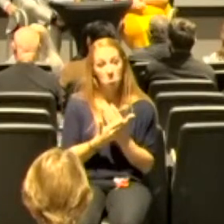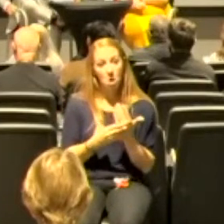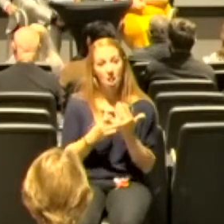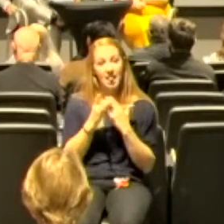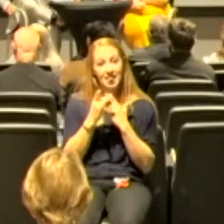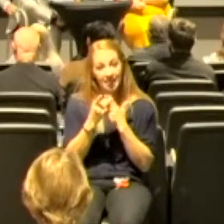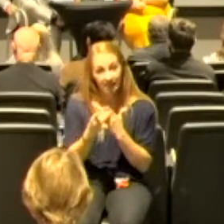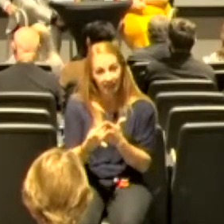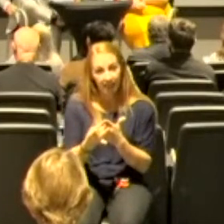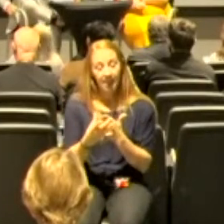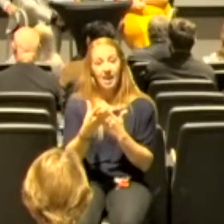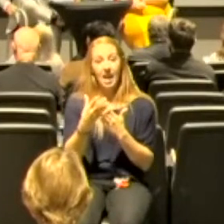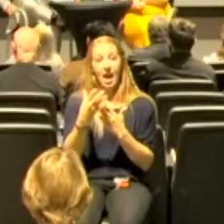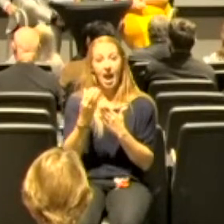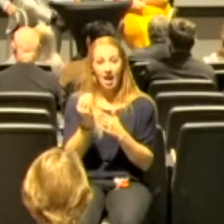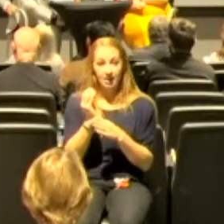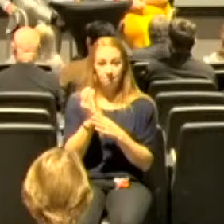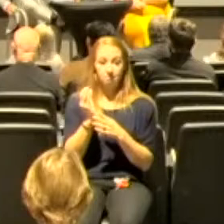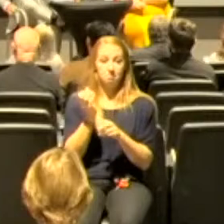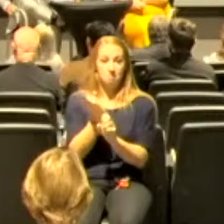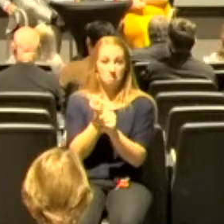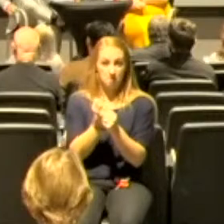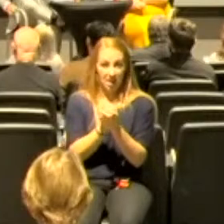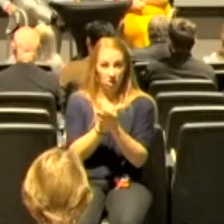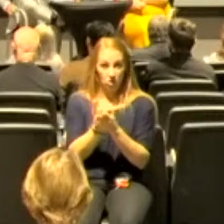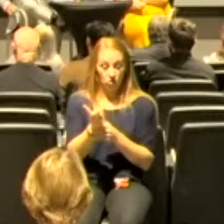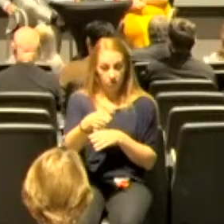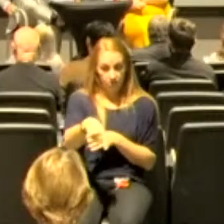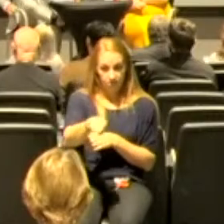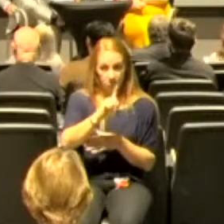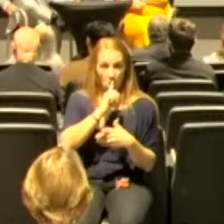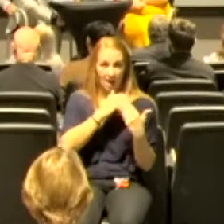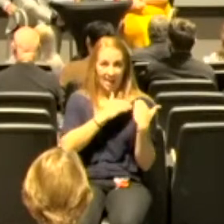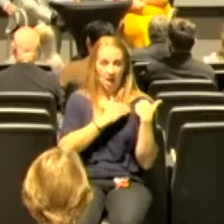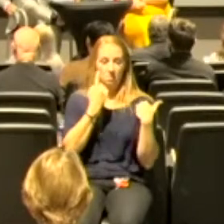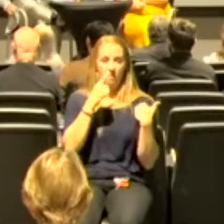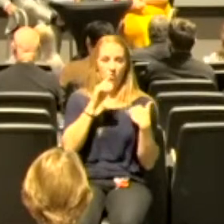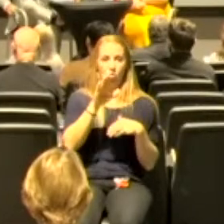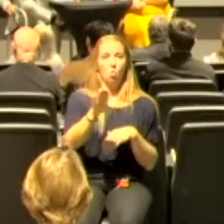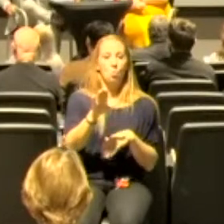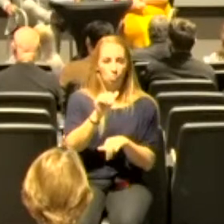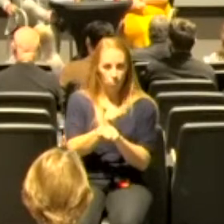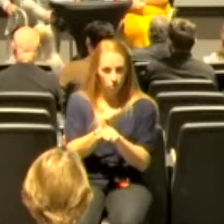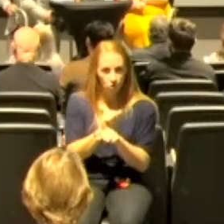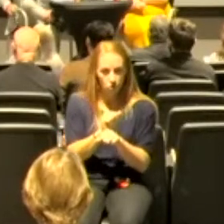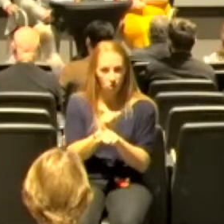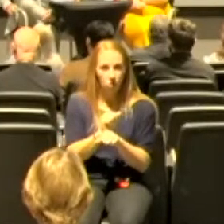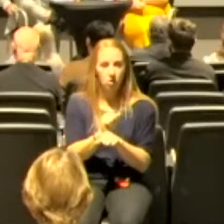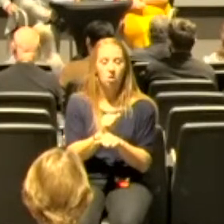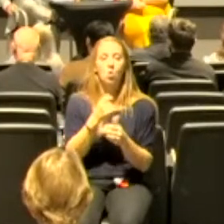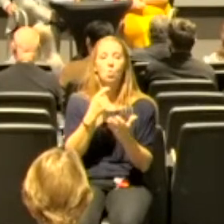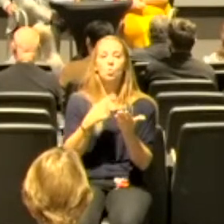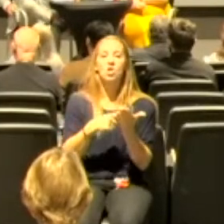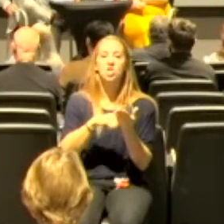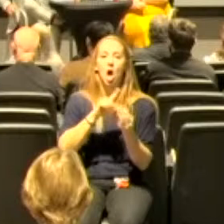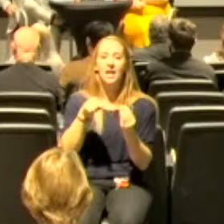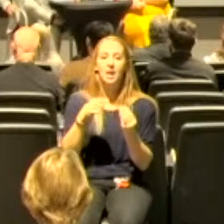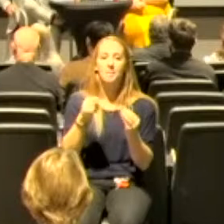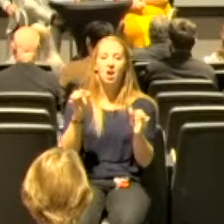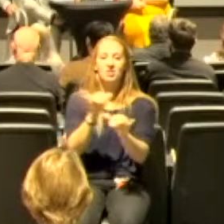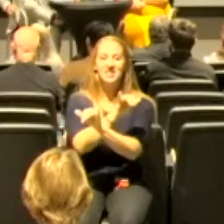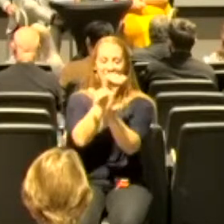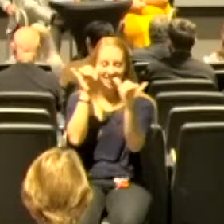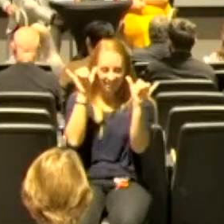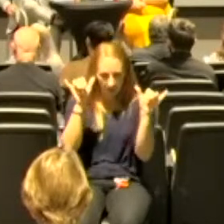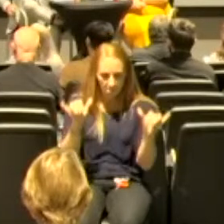and holding people accountable around DEI work. But I also want people to know that we're talking about systematic